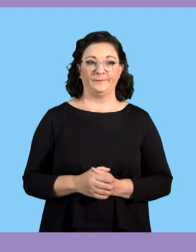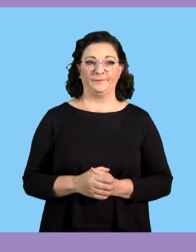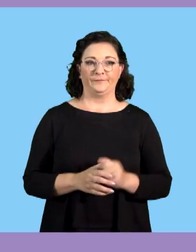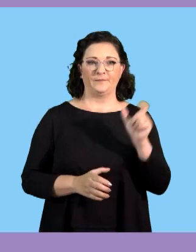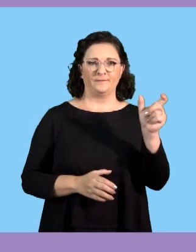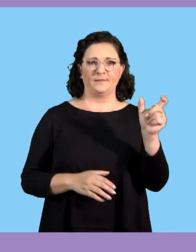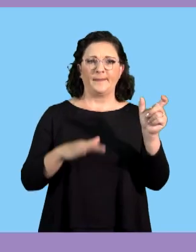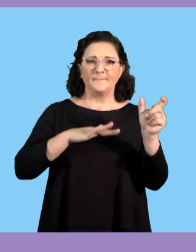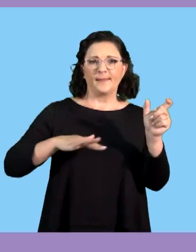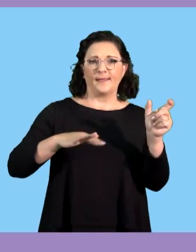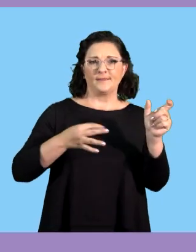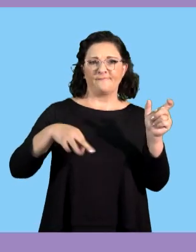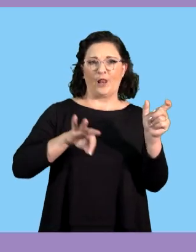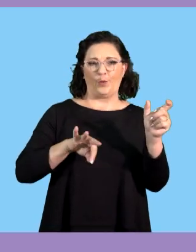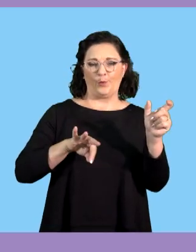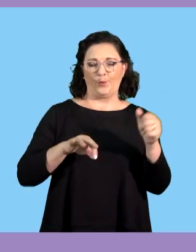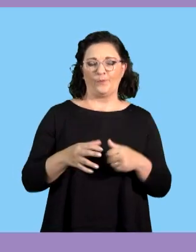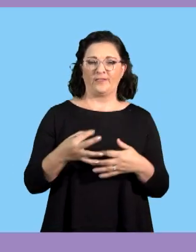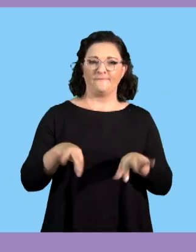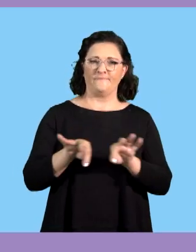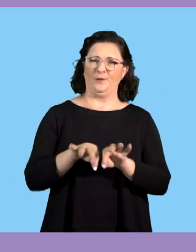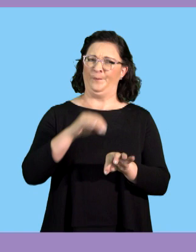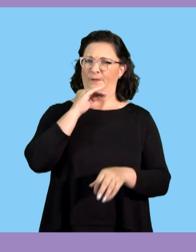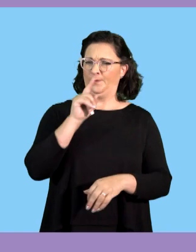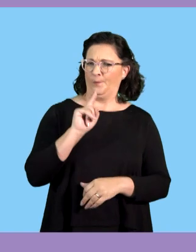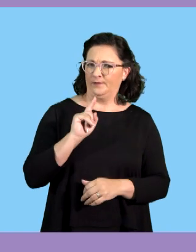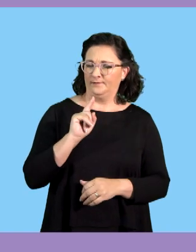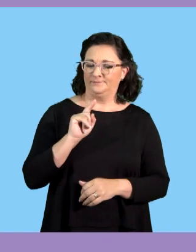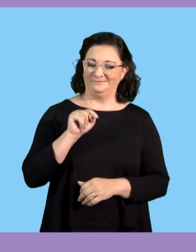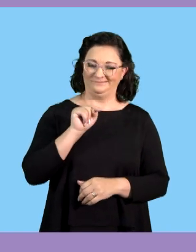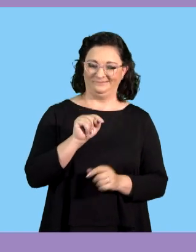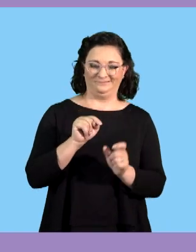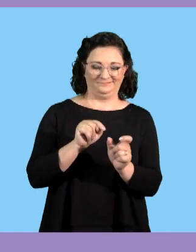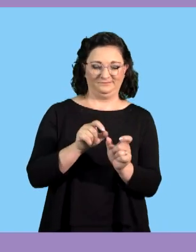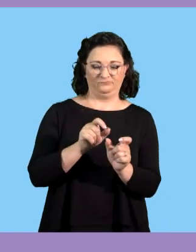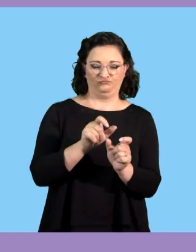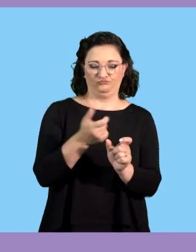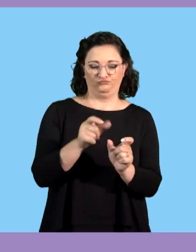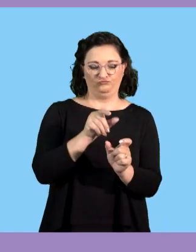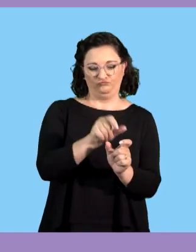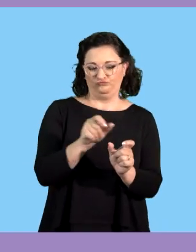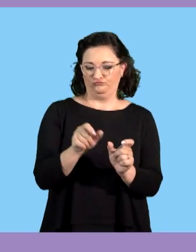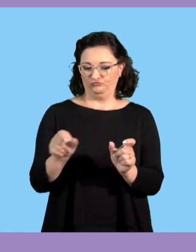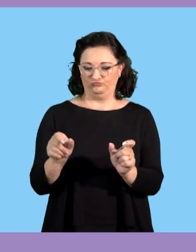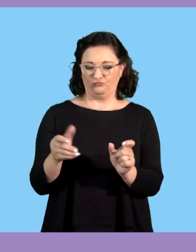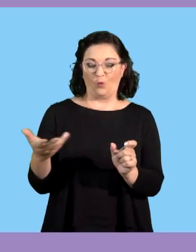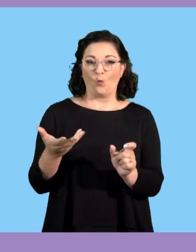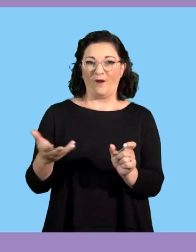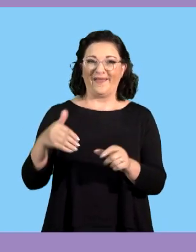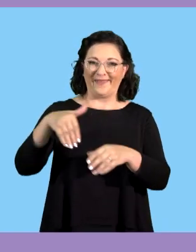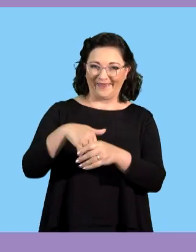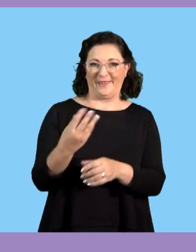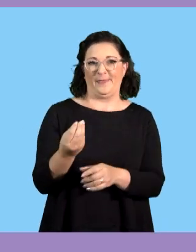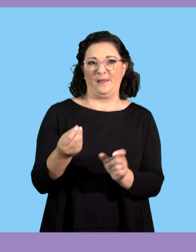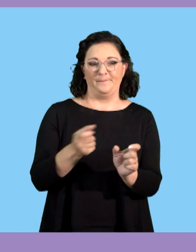1. Place value. The place value means the position of a digit in a number. So